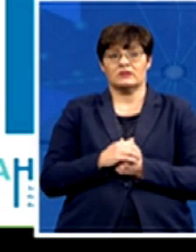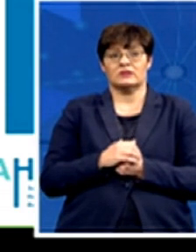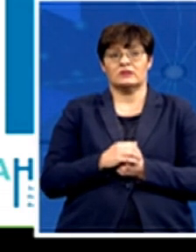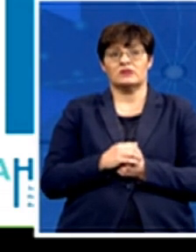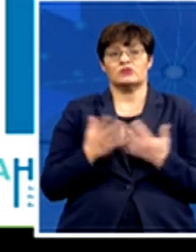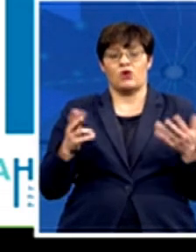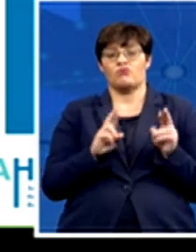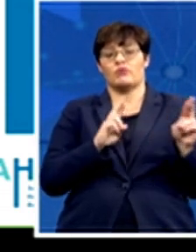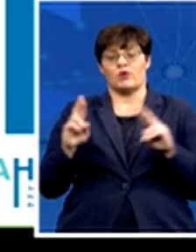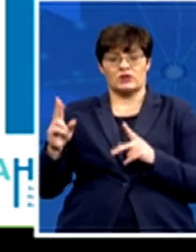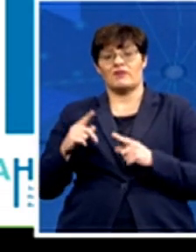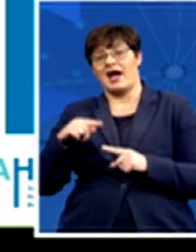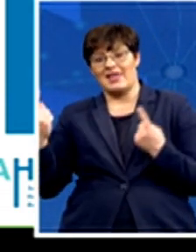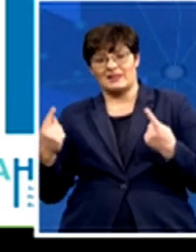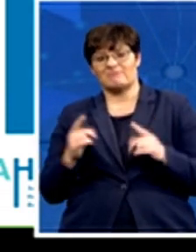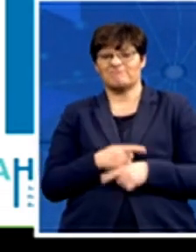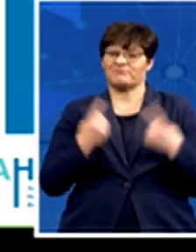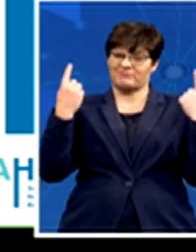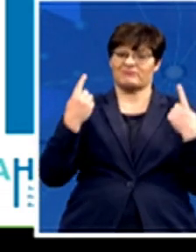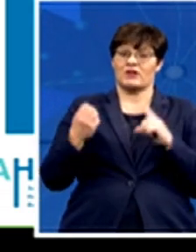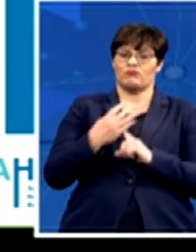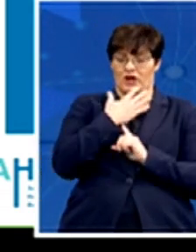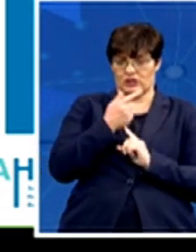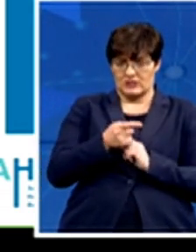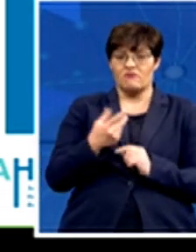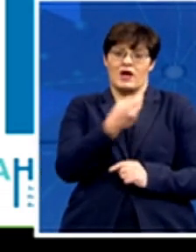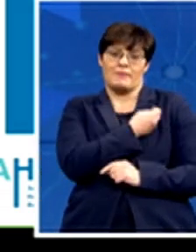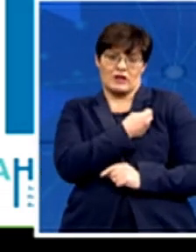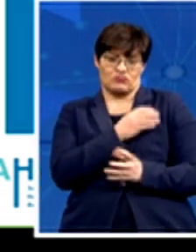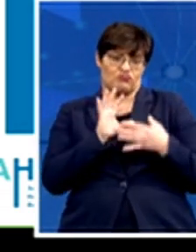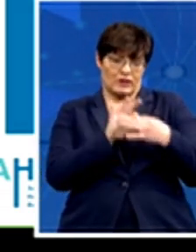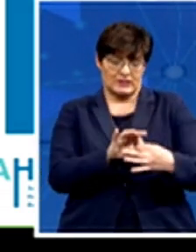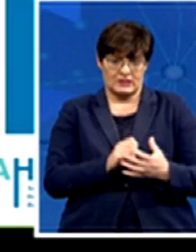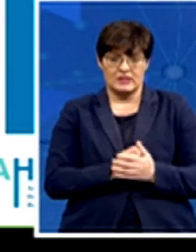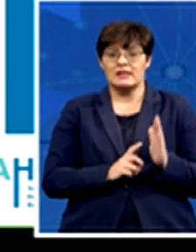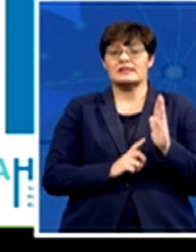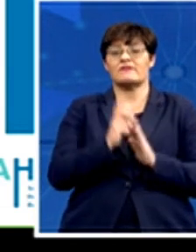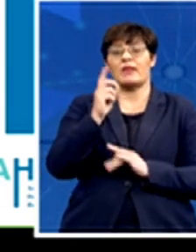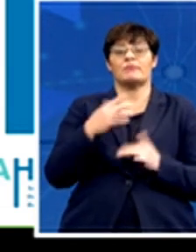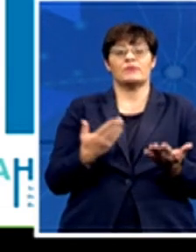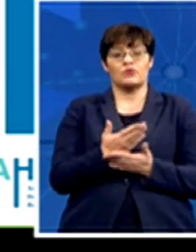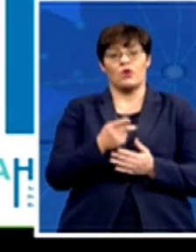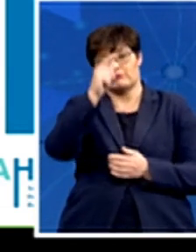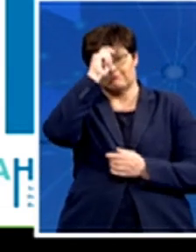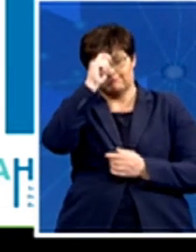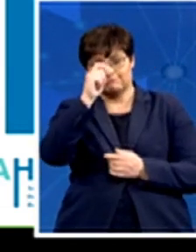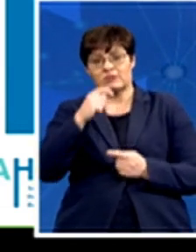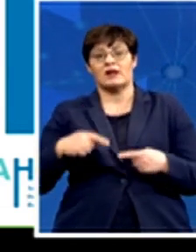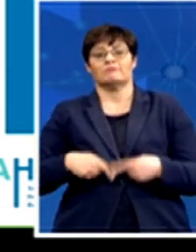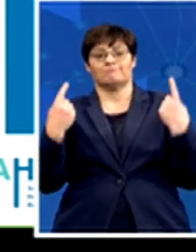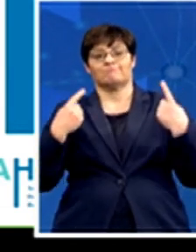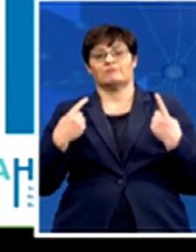and adverse events following immunization. It was developed through what we call the Recognized Adverse Drug Reaction Project,